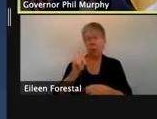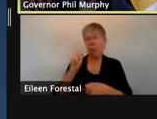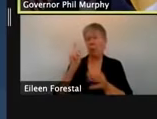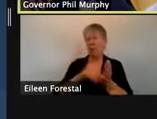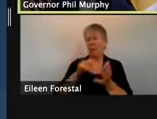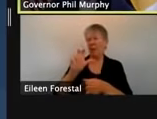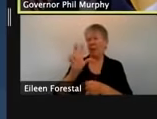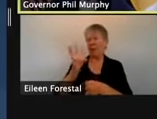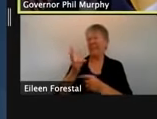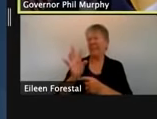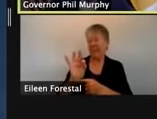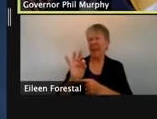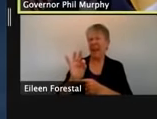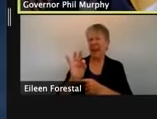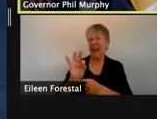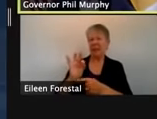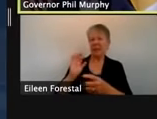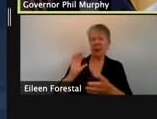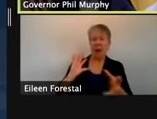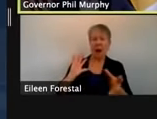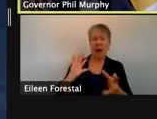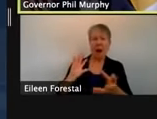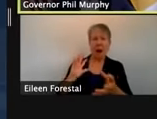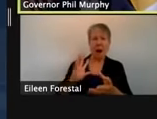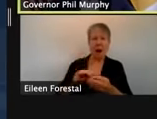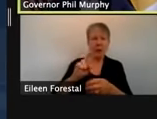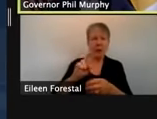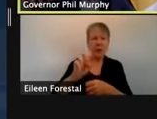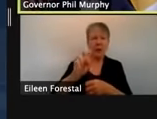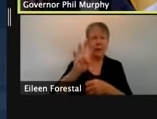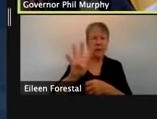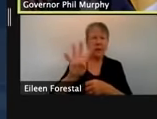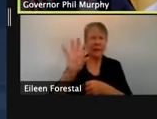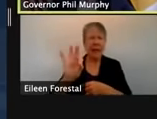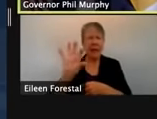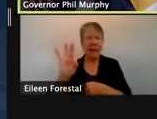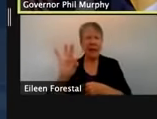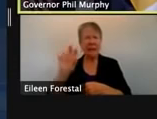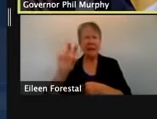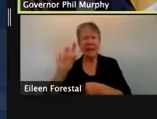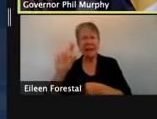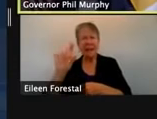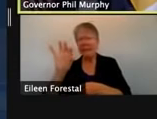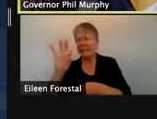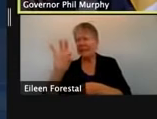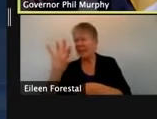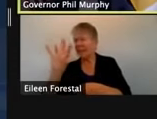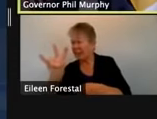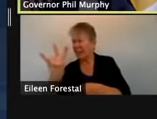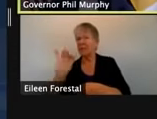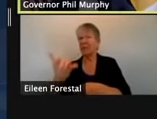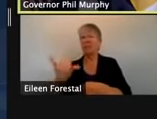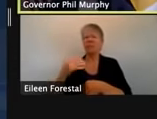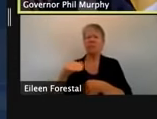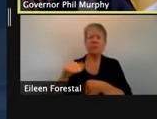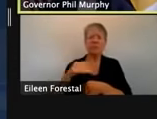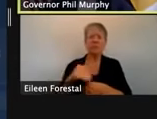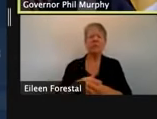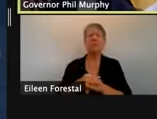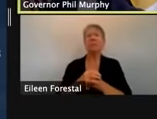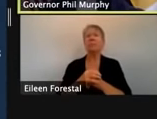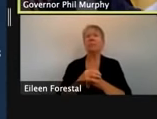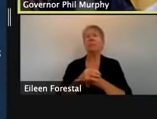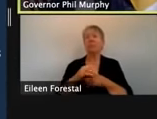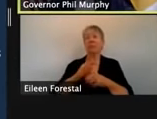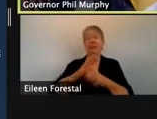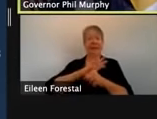240,997. The positivity for all tests recorded on October 29 was 5.29%. That's higher than